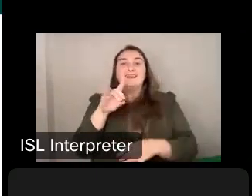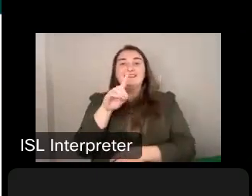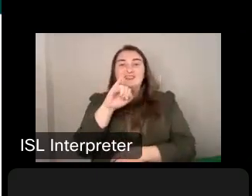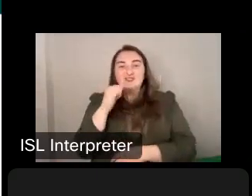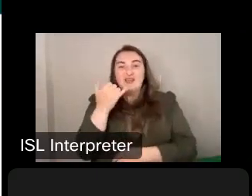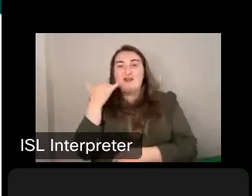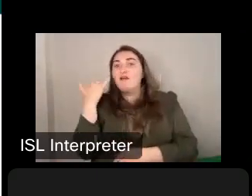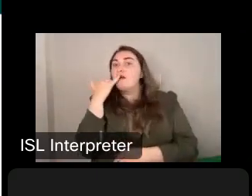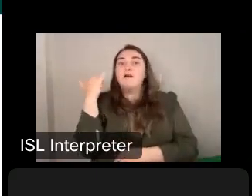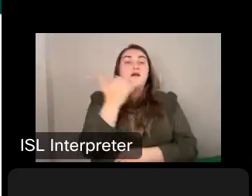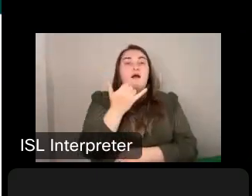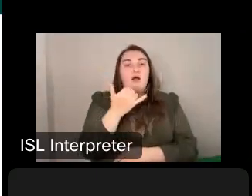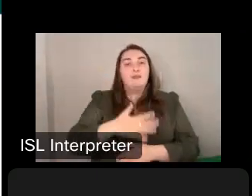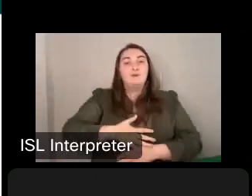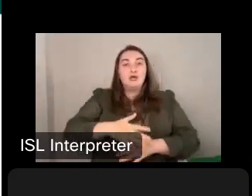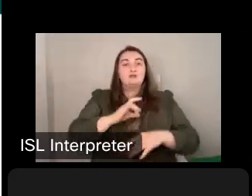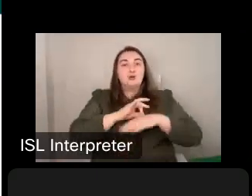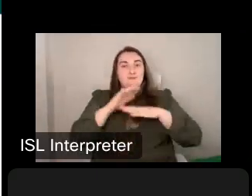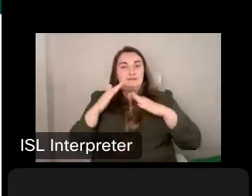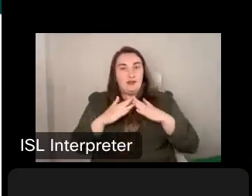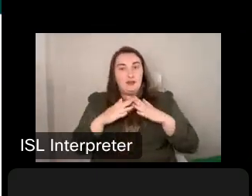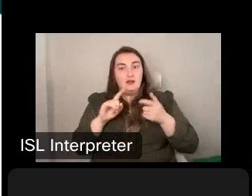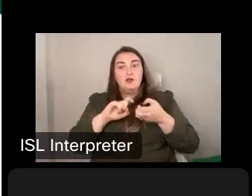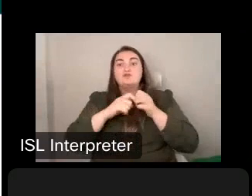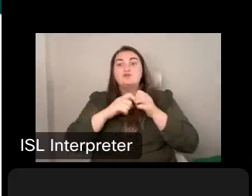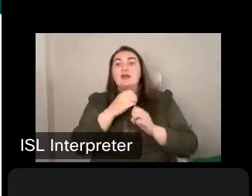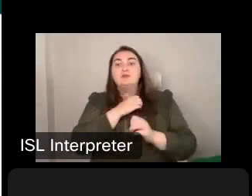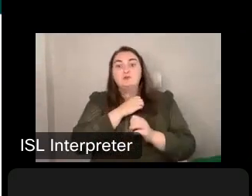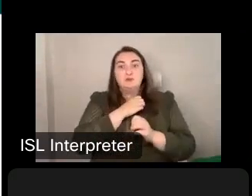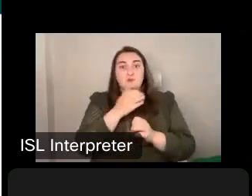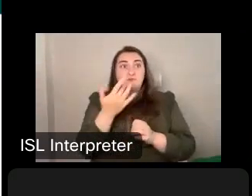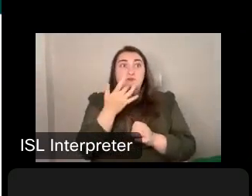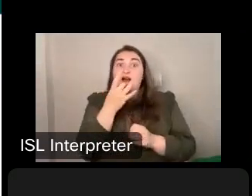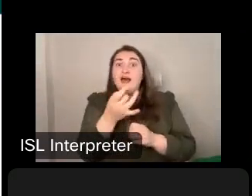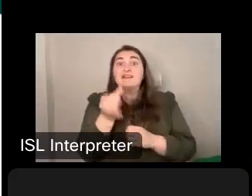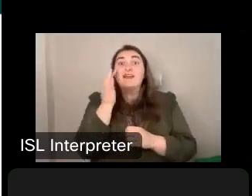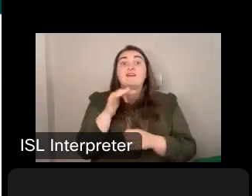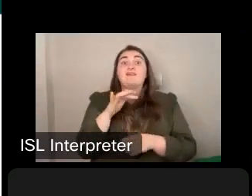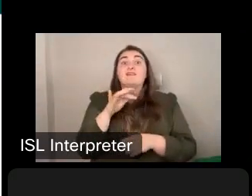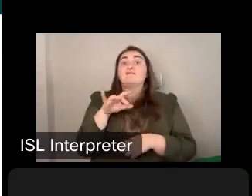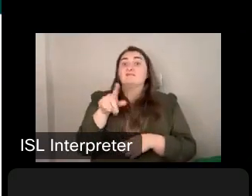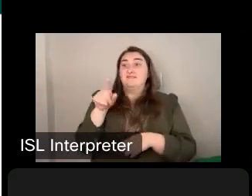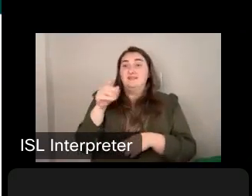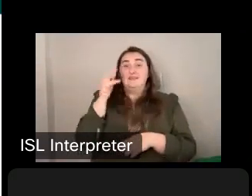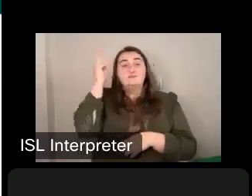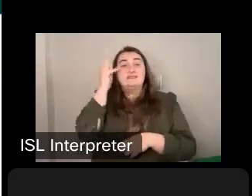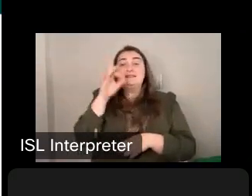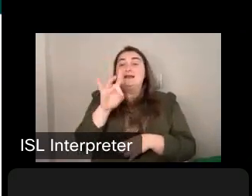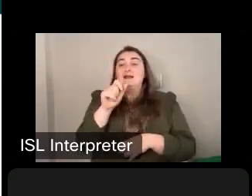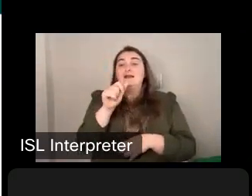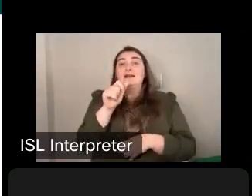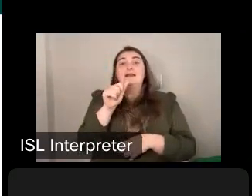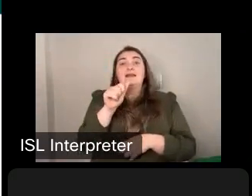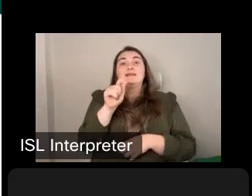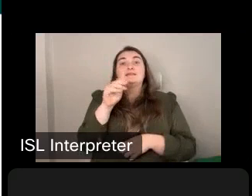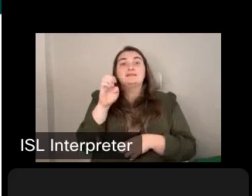London maternity hospitals, trying to ascertain if Kate Middleton had given birth in that site and wanted to speak